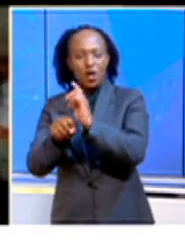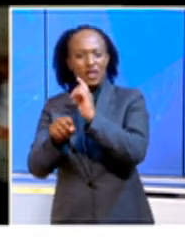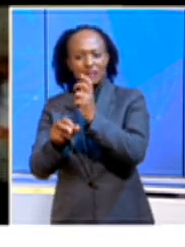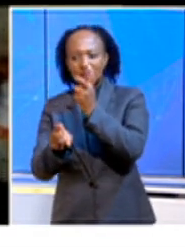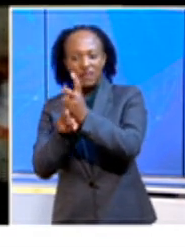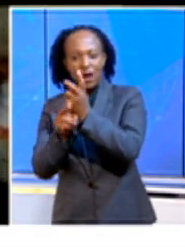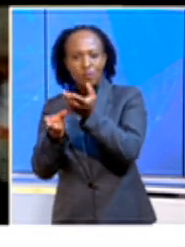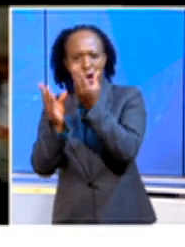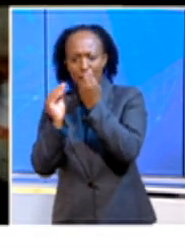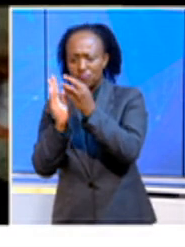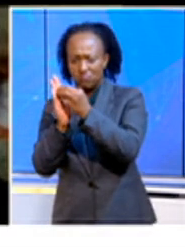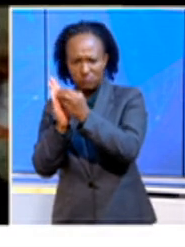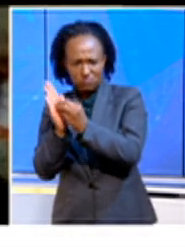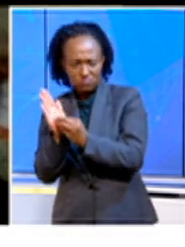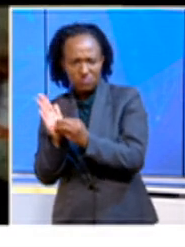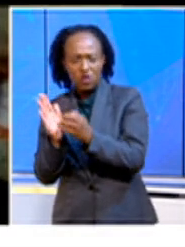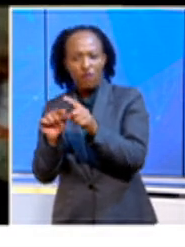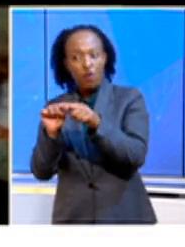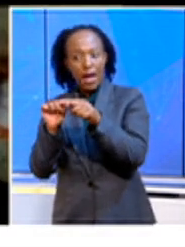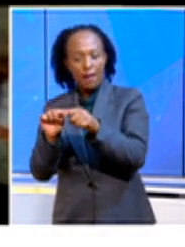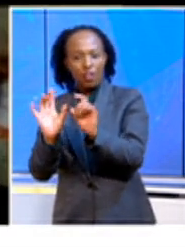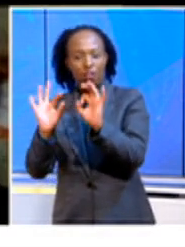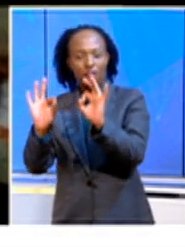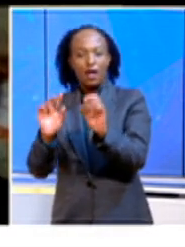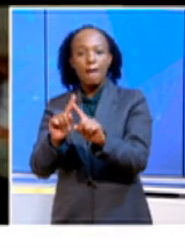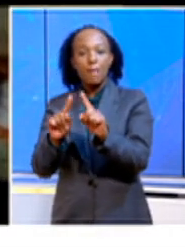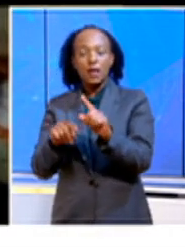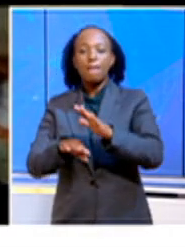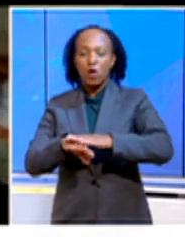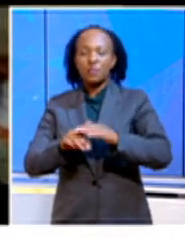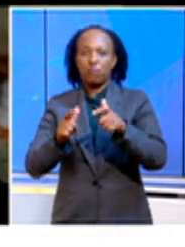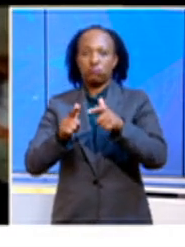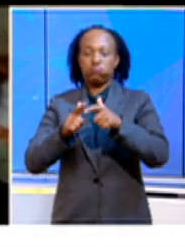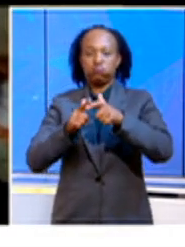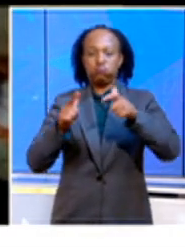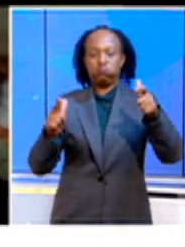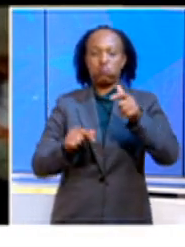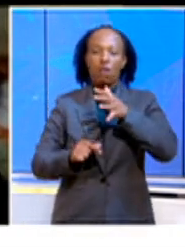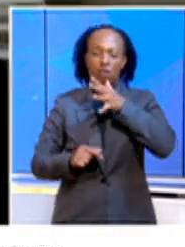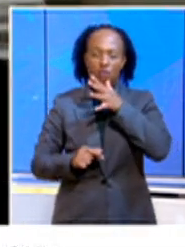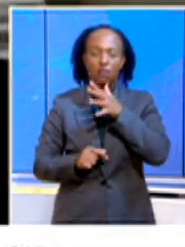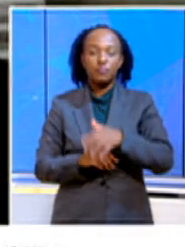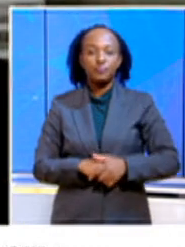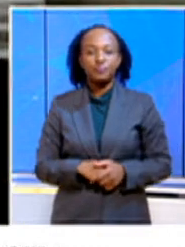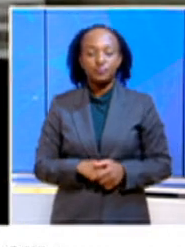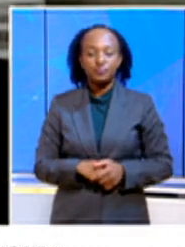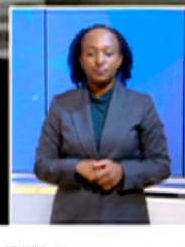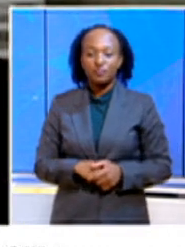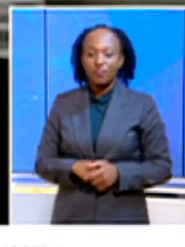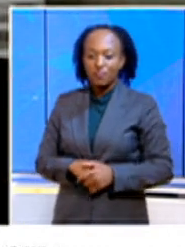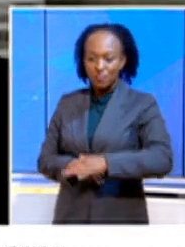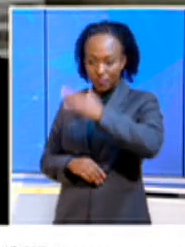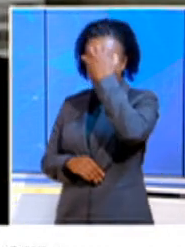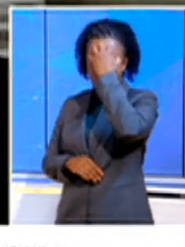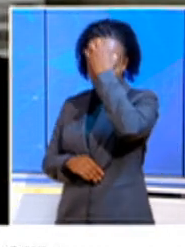determine fully, reliably. But it's going to be a lot larger than what we had reported. Yeah. Prof, may I ask